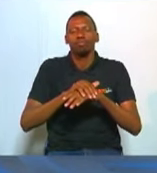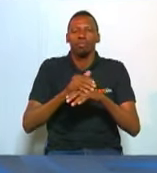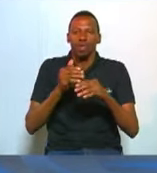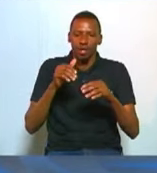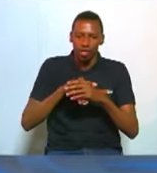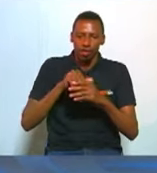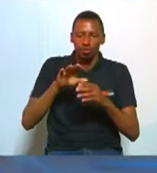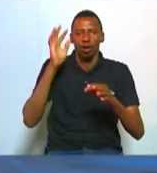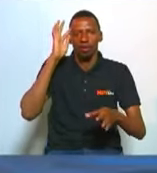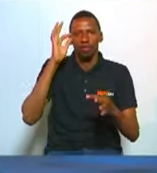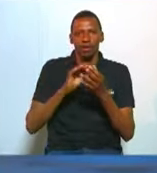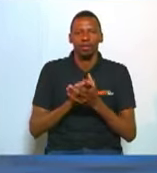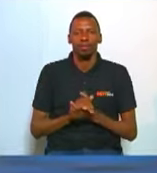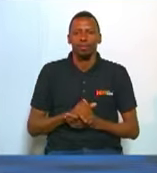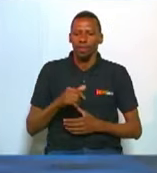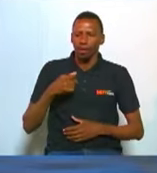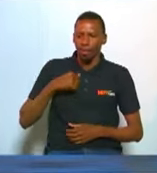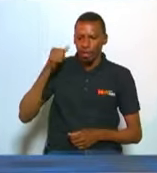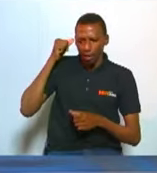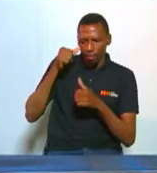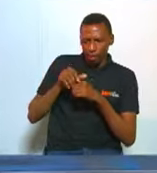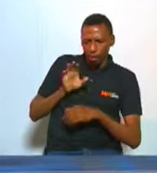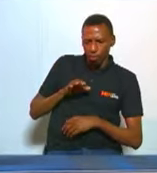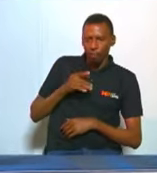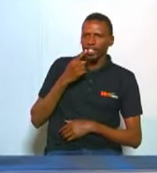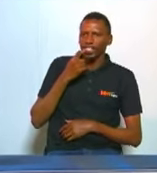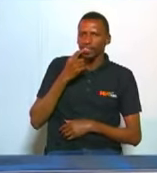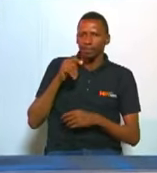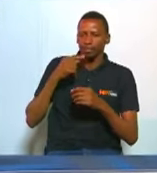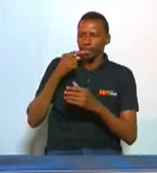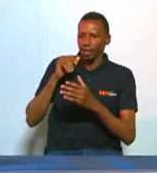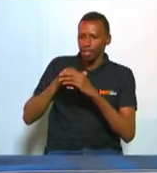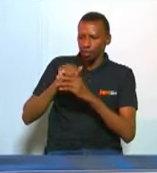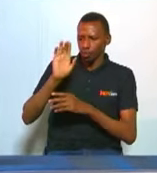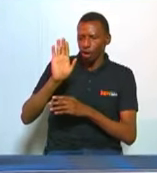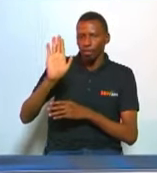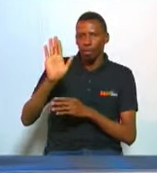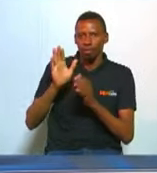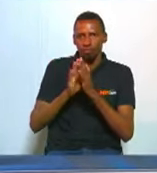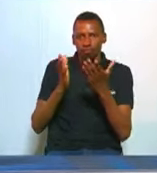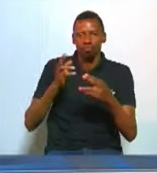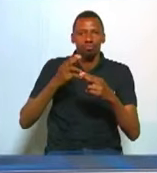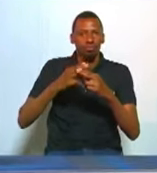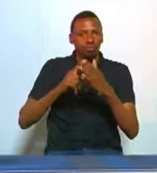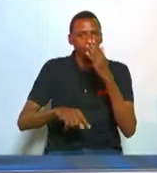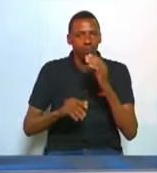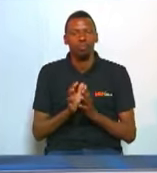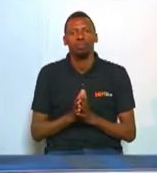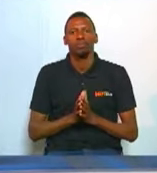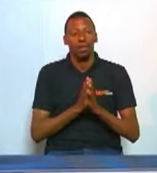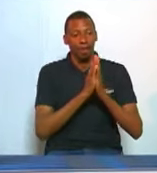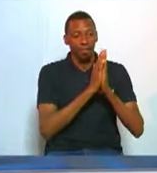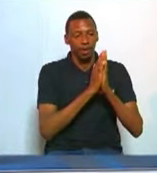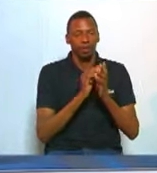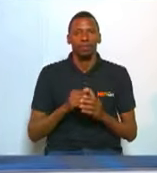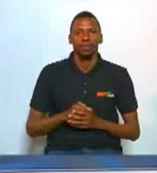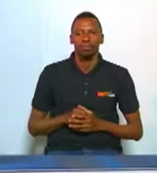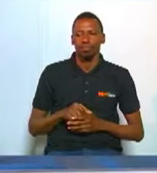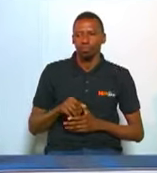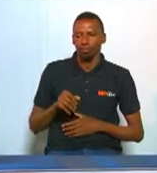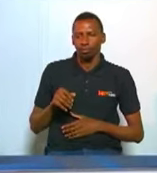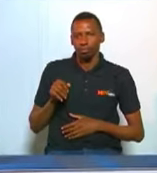I remember Ellen White said in one of her books called Prayer, She said, if